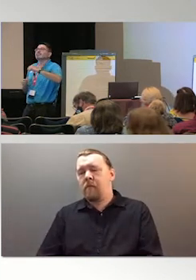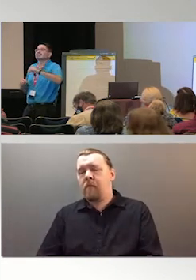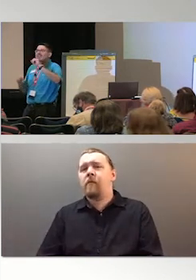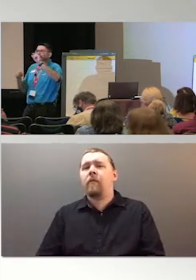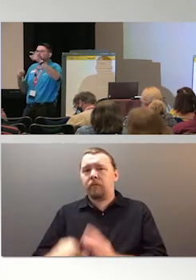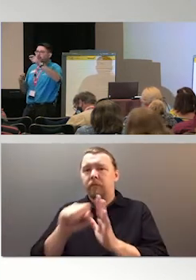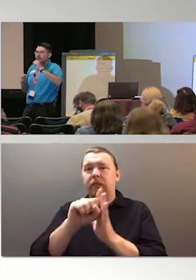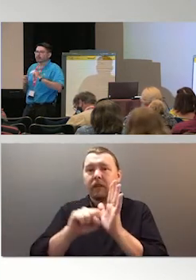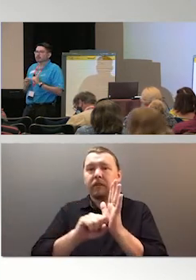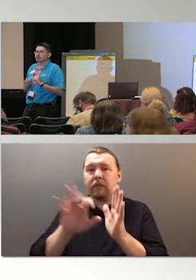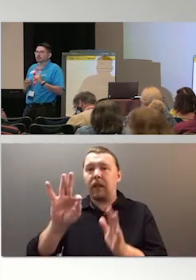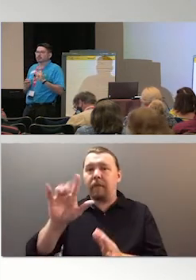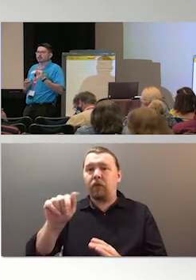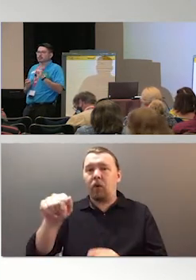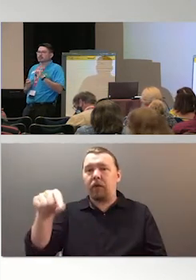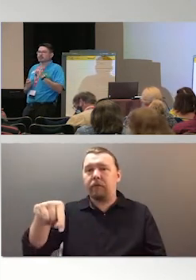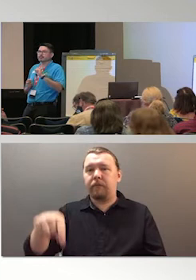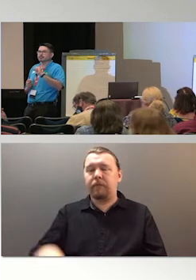the state of Florida.